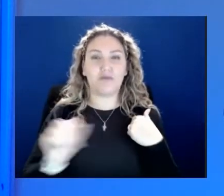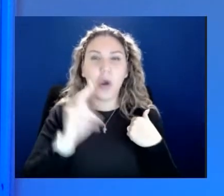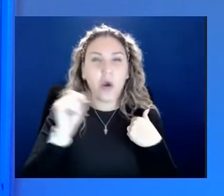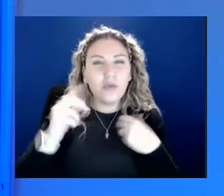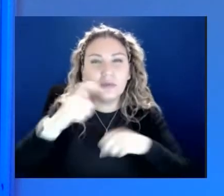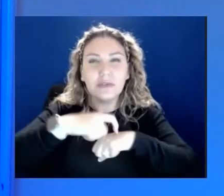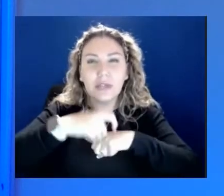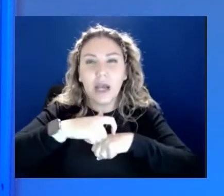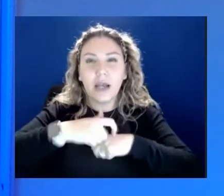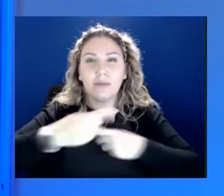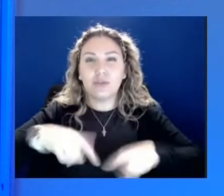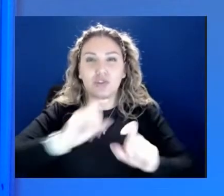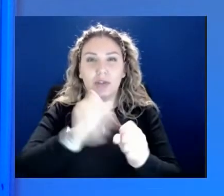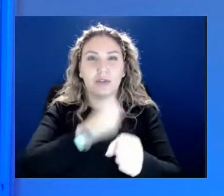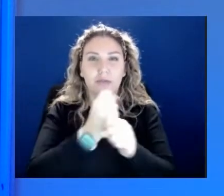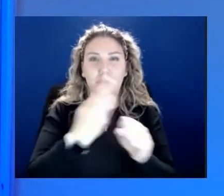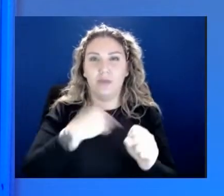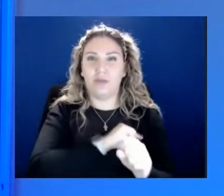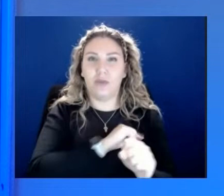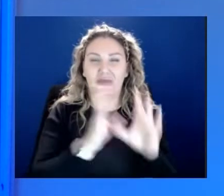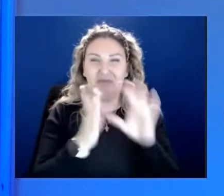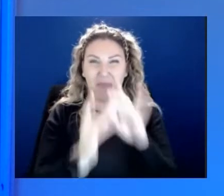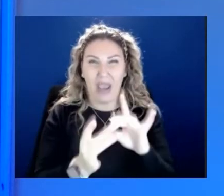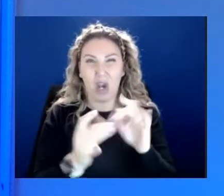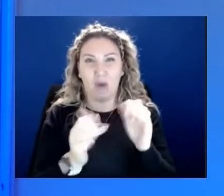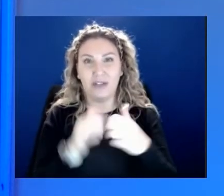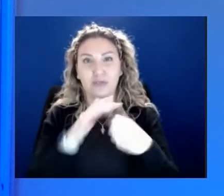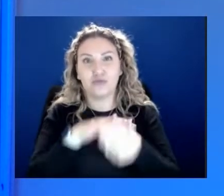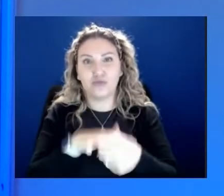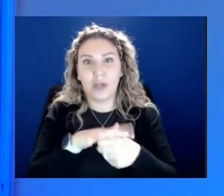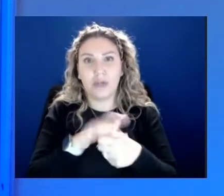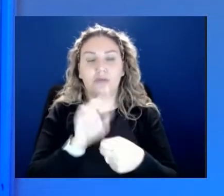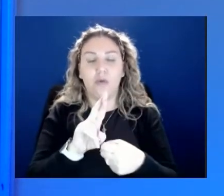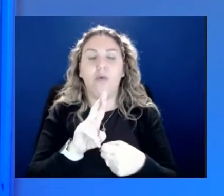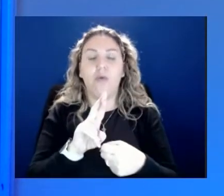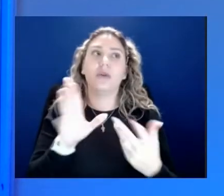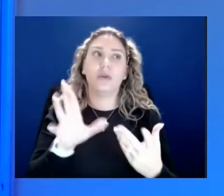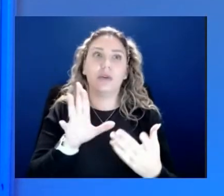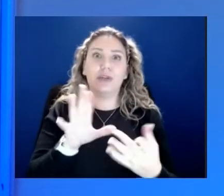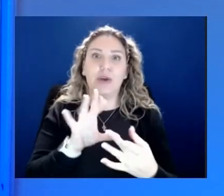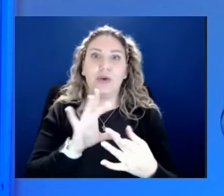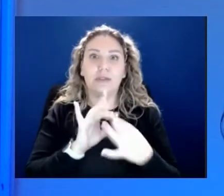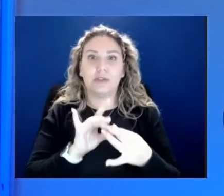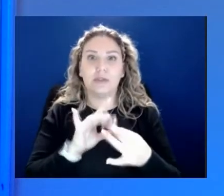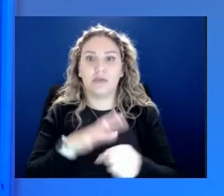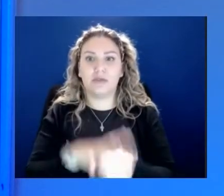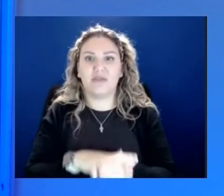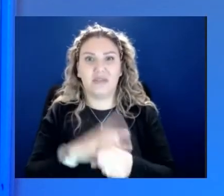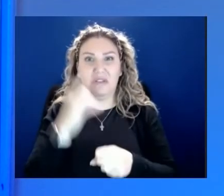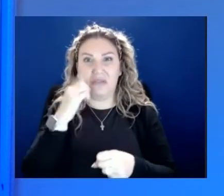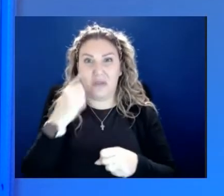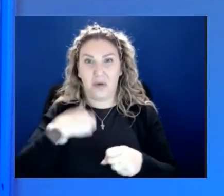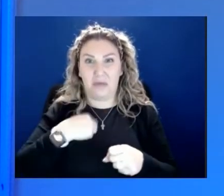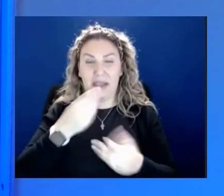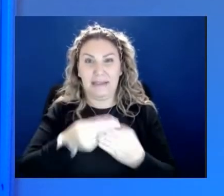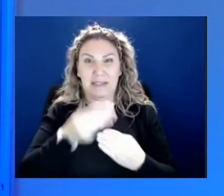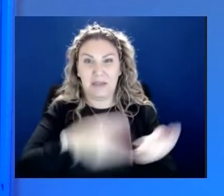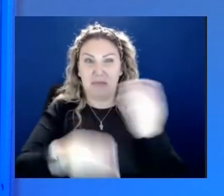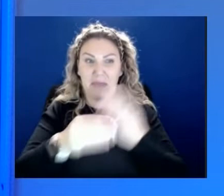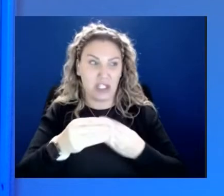of learned to pair stress or associate stress with. For me, it's budget season, but that's because